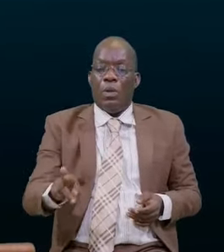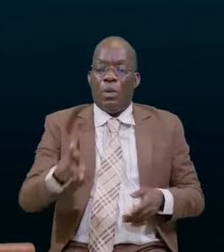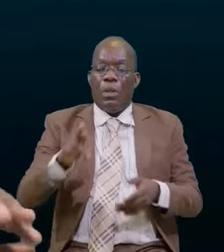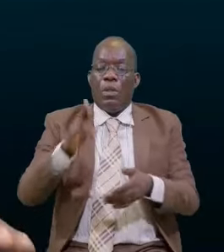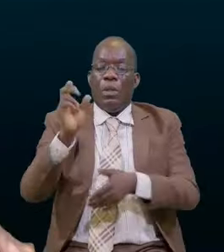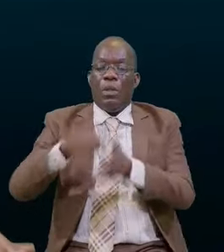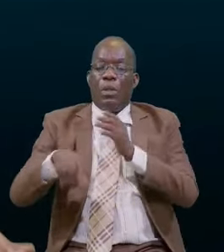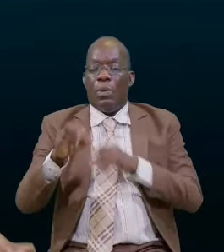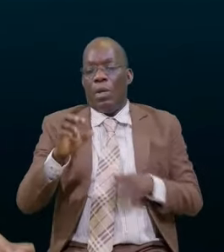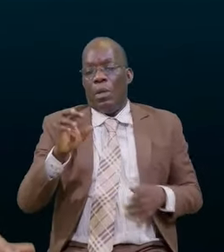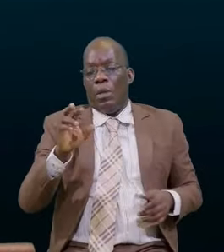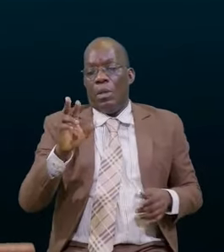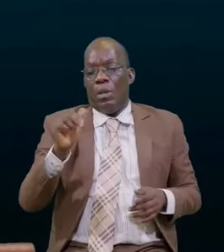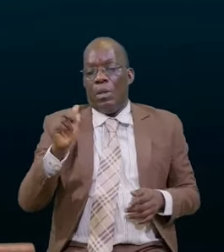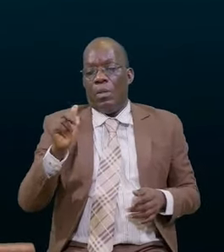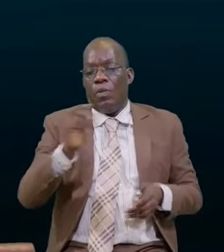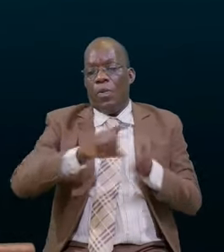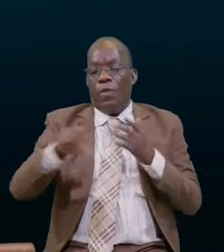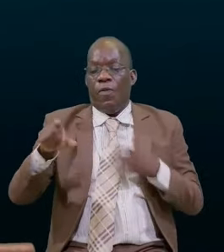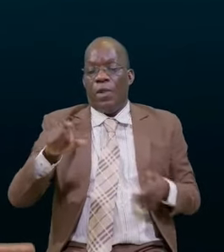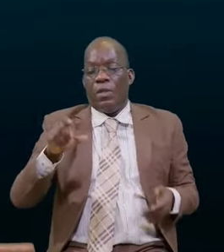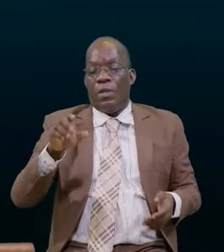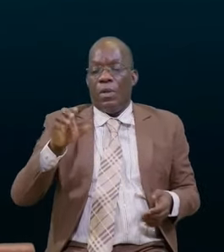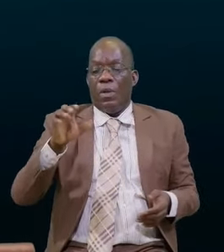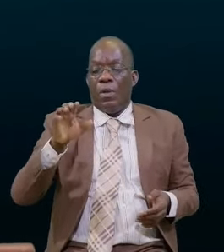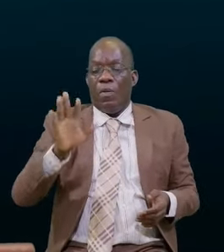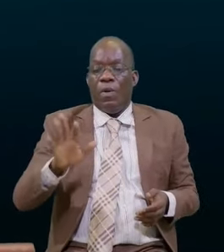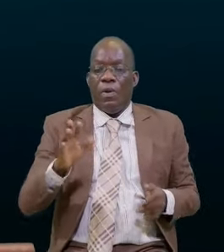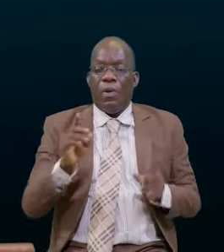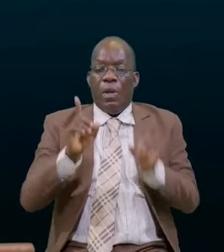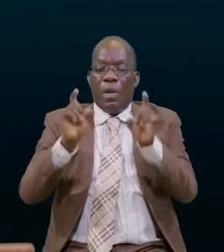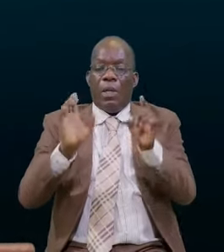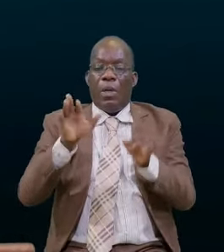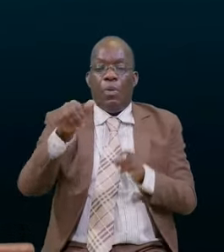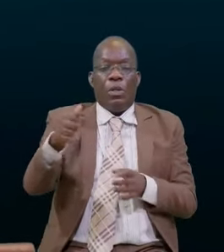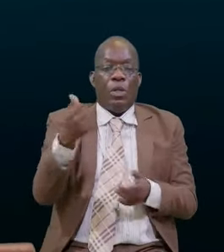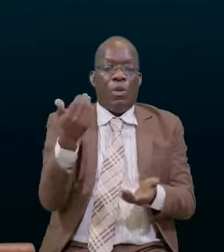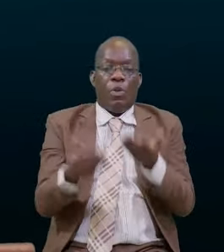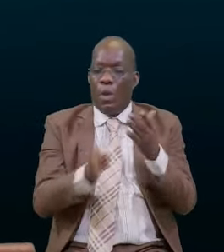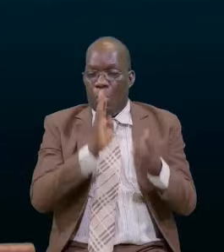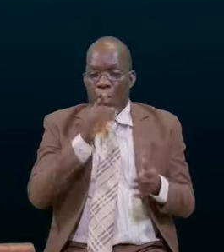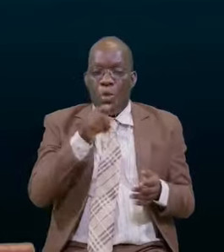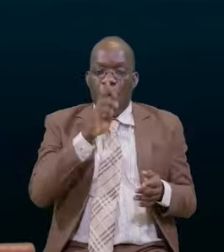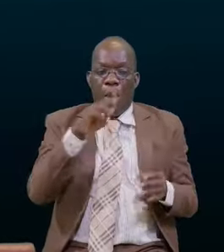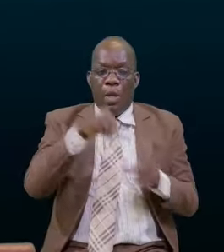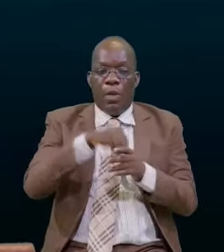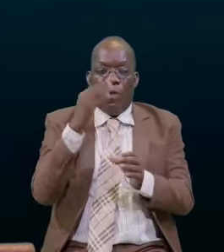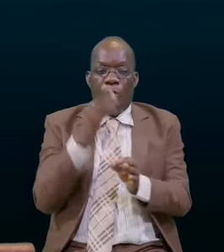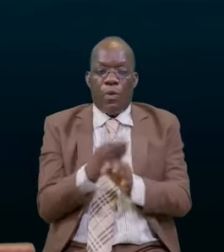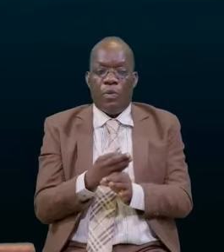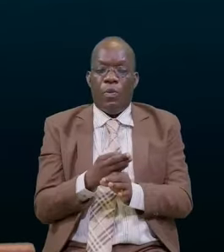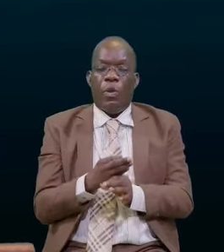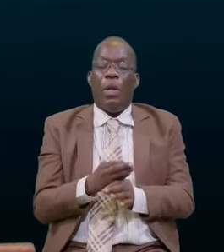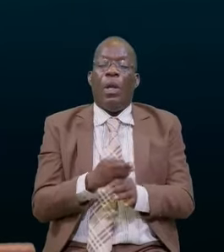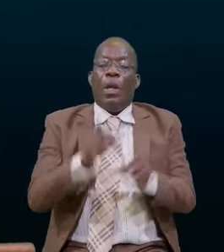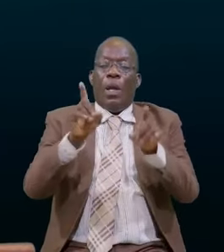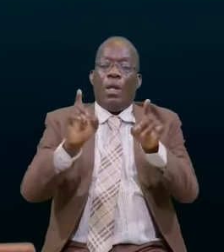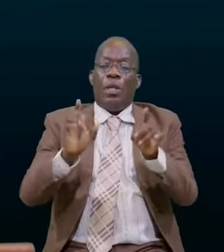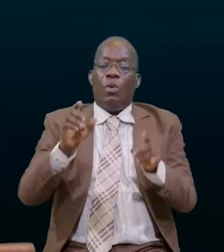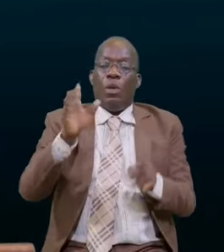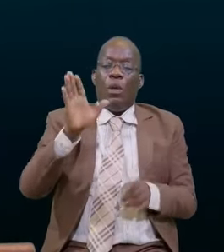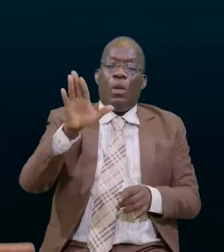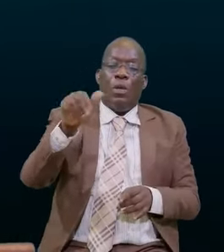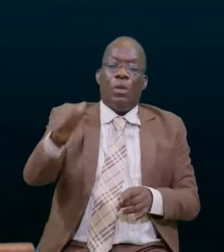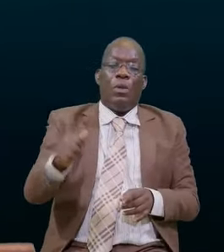Corinthians 13:5 examine yourselves whether ye be in the faith examine yourselves whether you